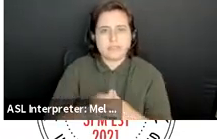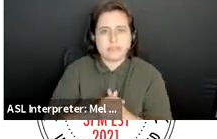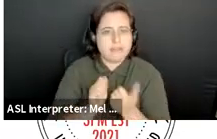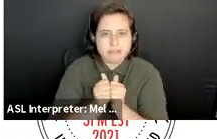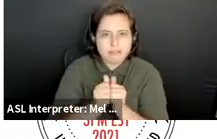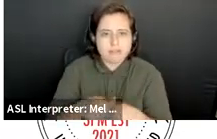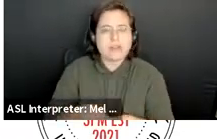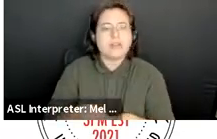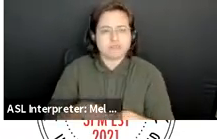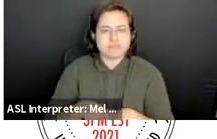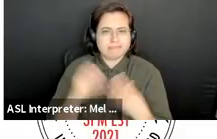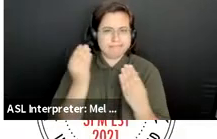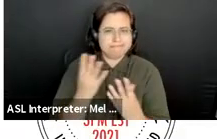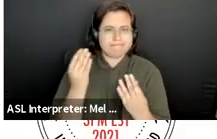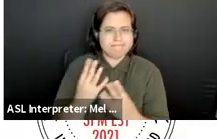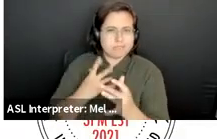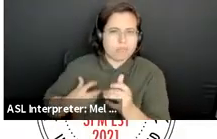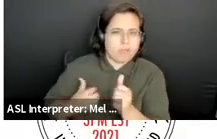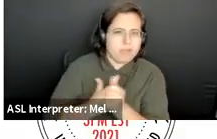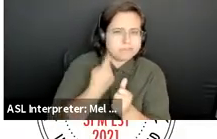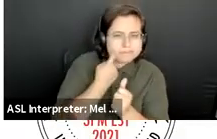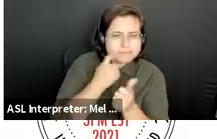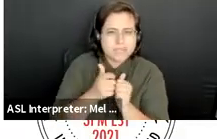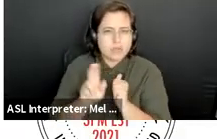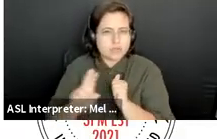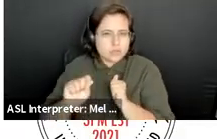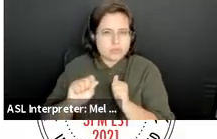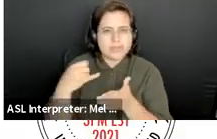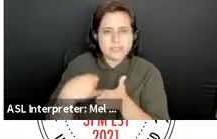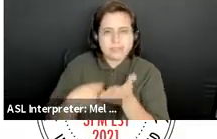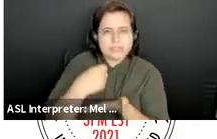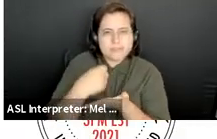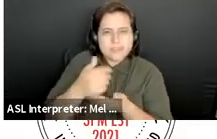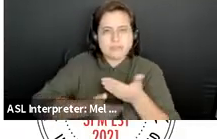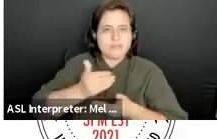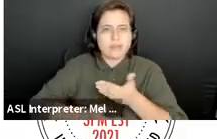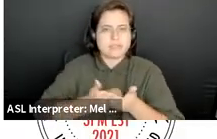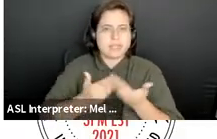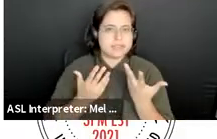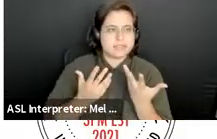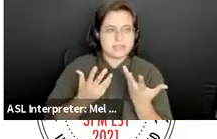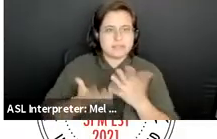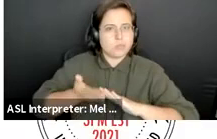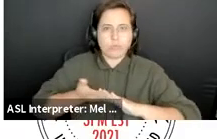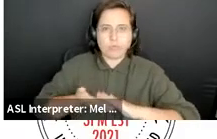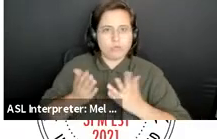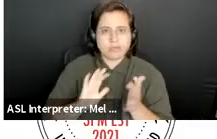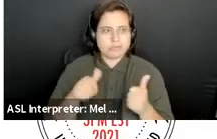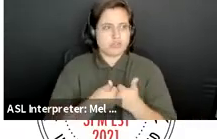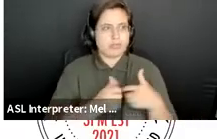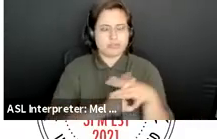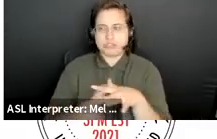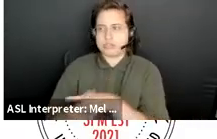giving you the up-to-the-minute information on how the U.S. artist visa process is working, where the challenges are, and where